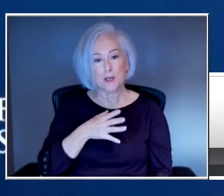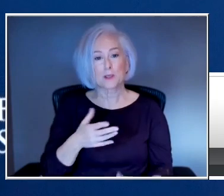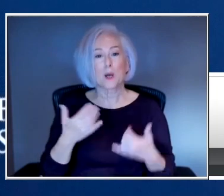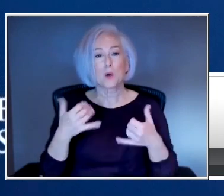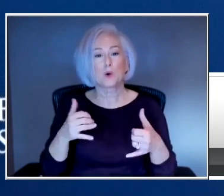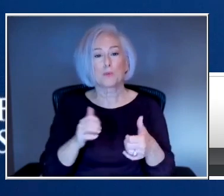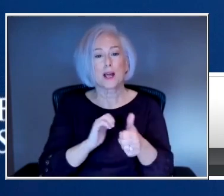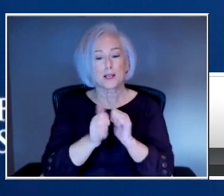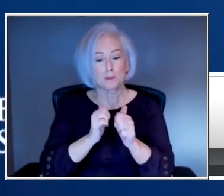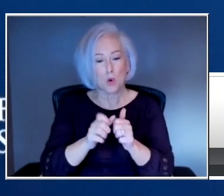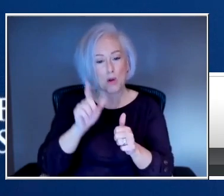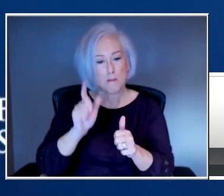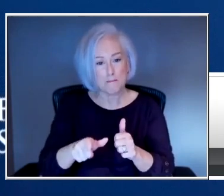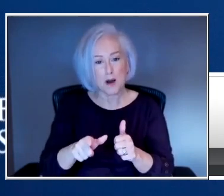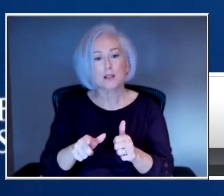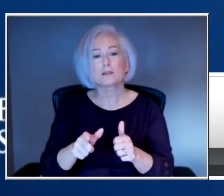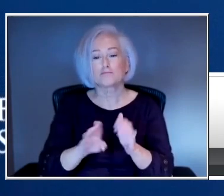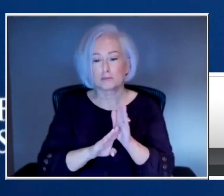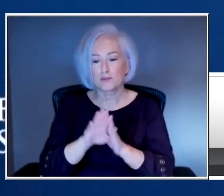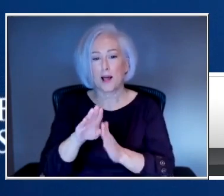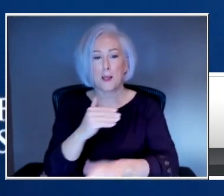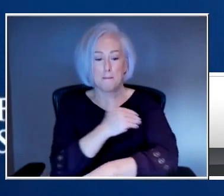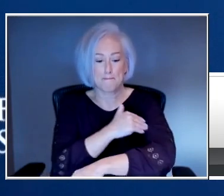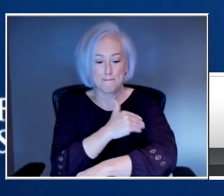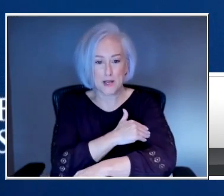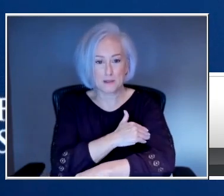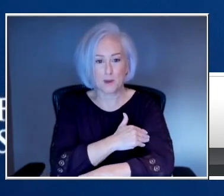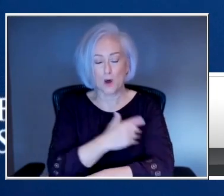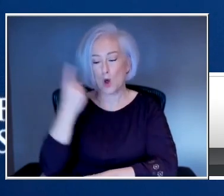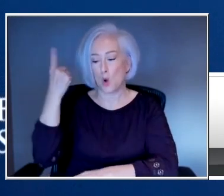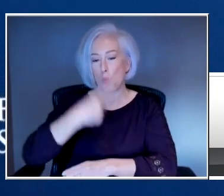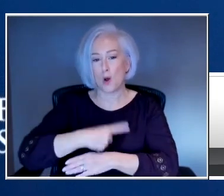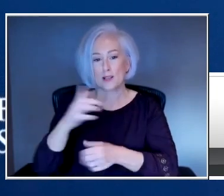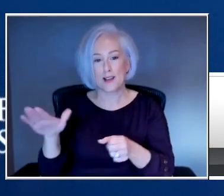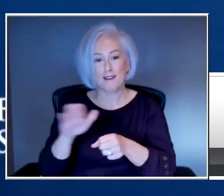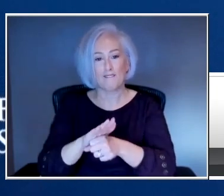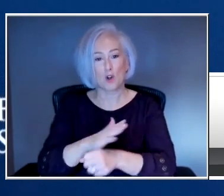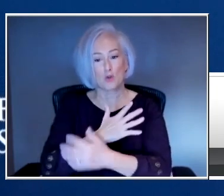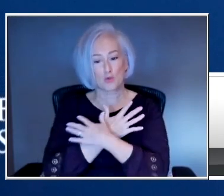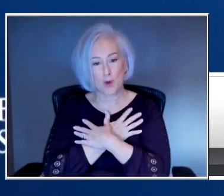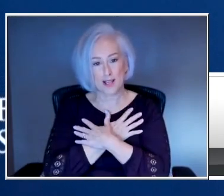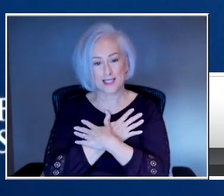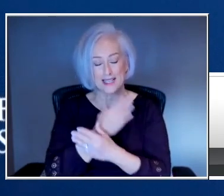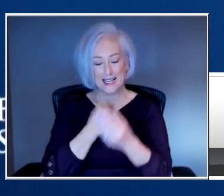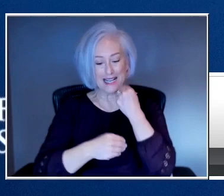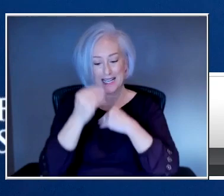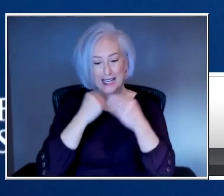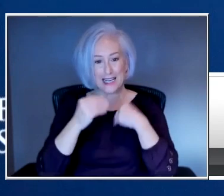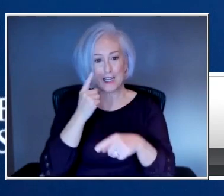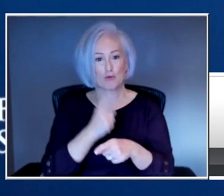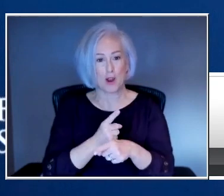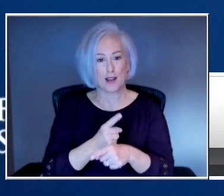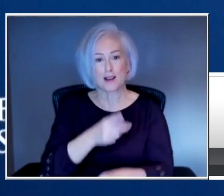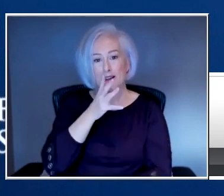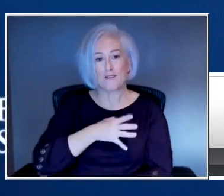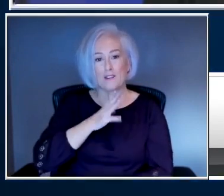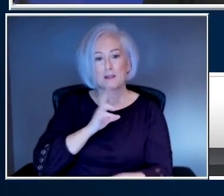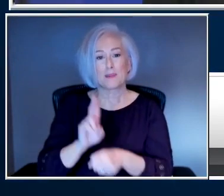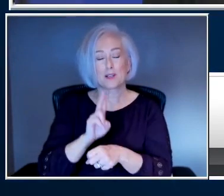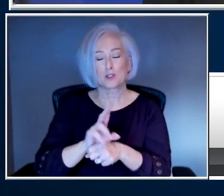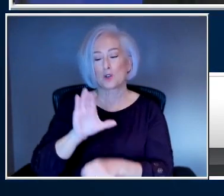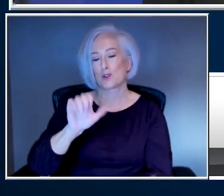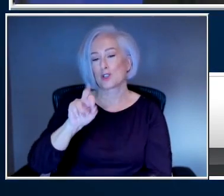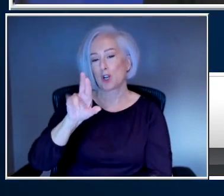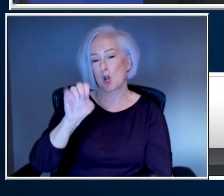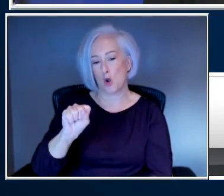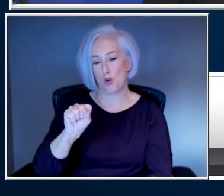muscle. They need to take at least a full day of rest, and they need to fuel their body. Females run off of carbs, so to keep that in mind. All right, well,